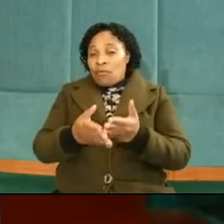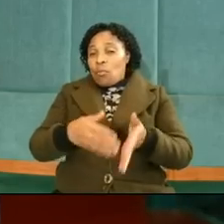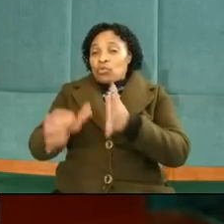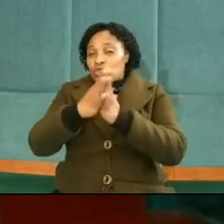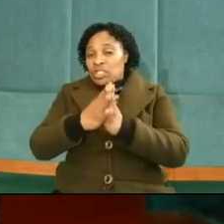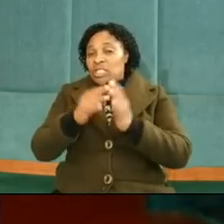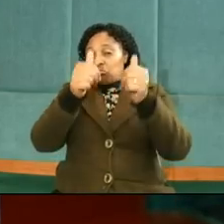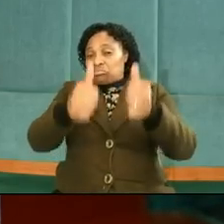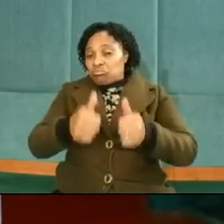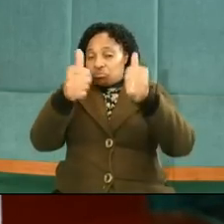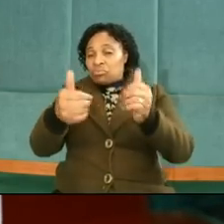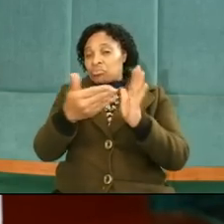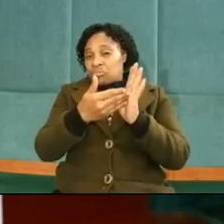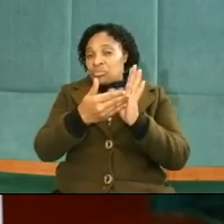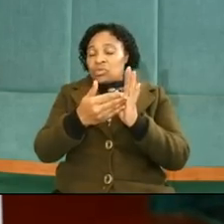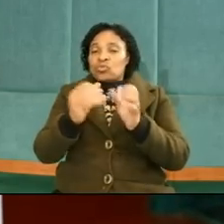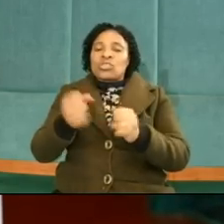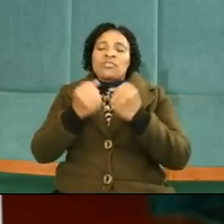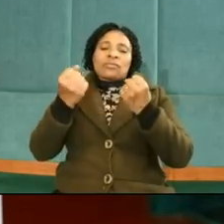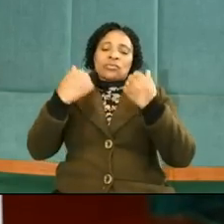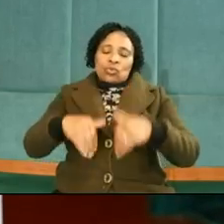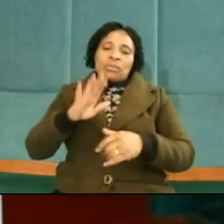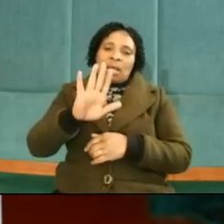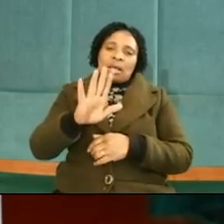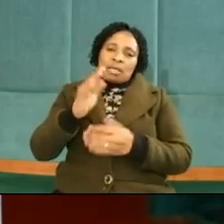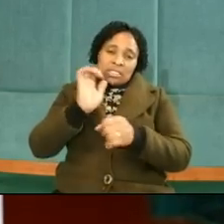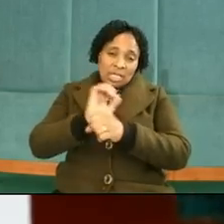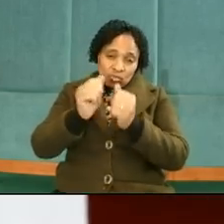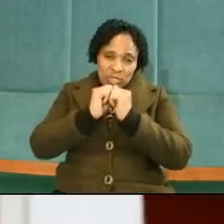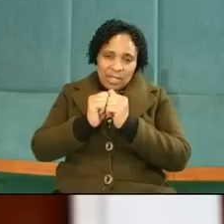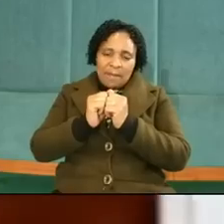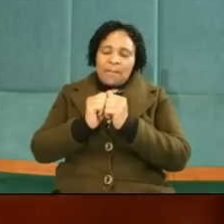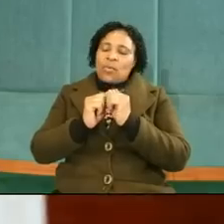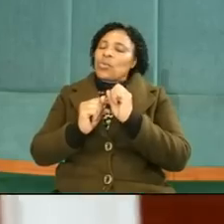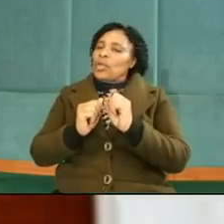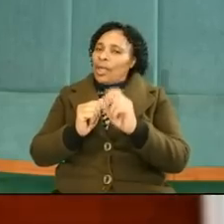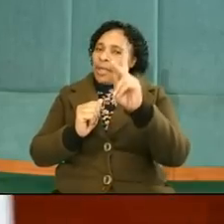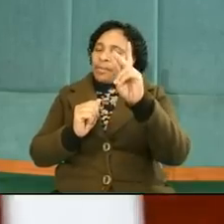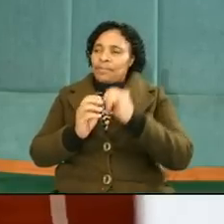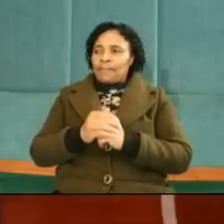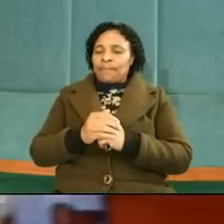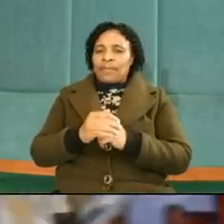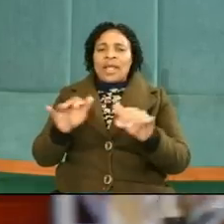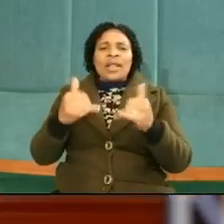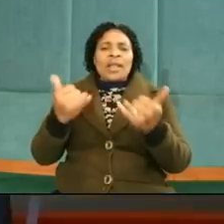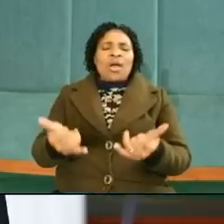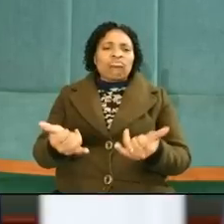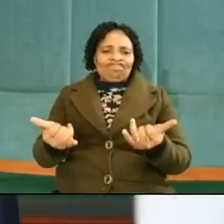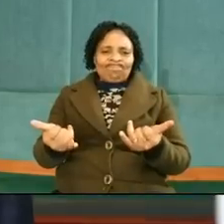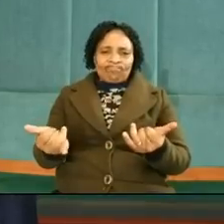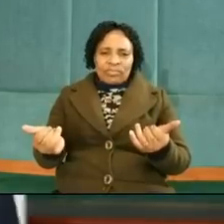opportunity to save their souls. Is the church still with me? Good. It is for that